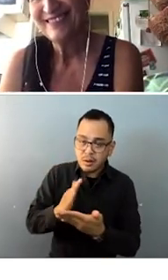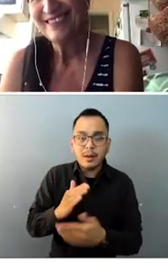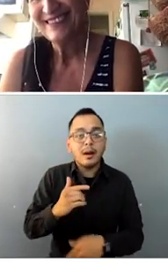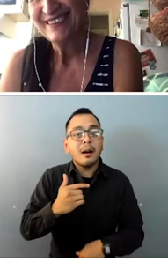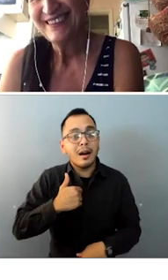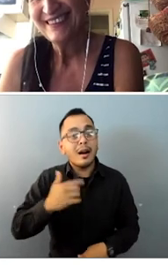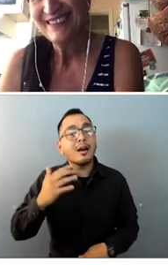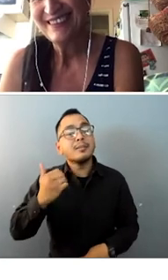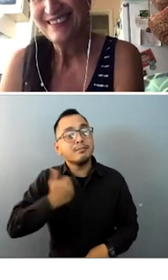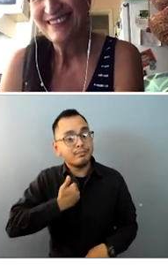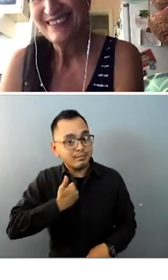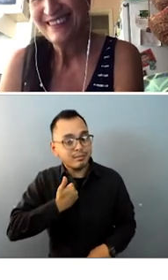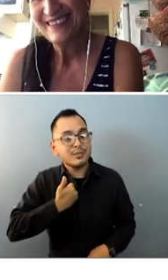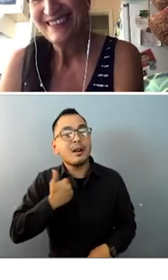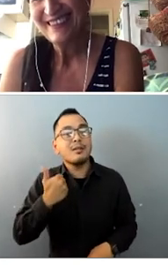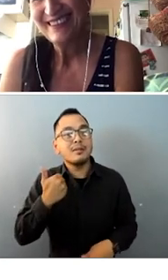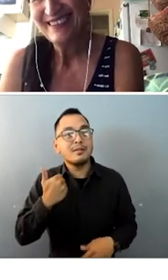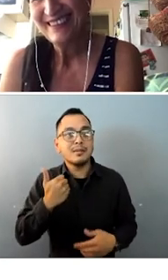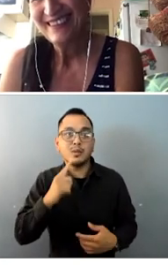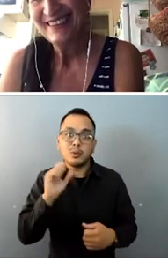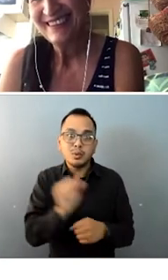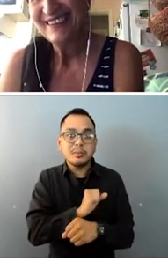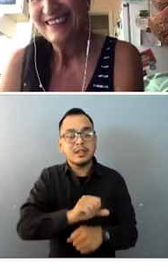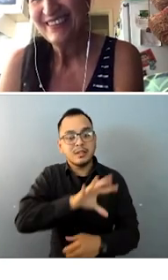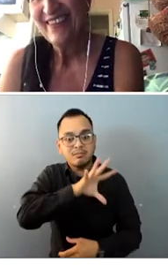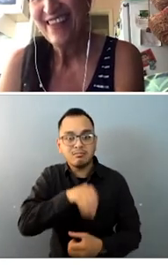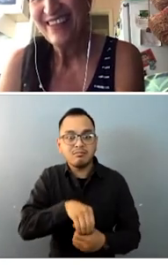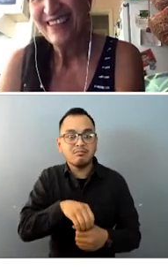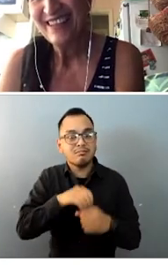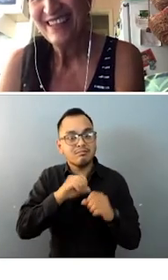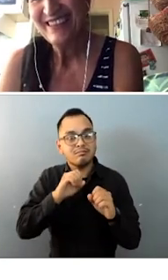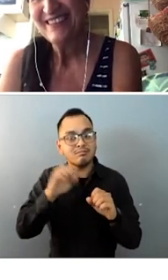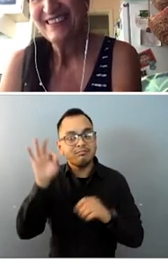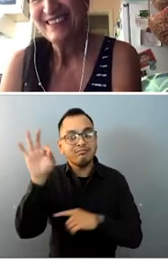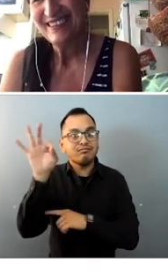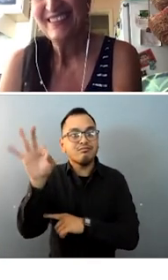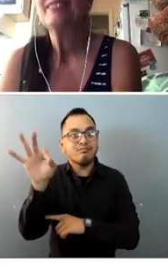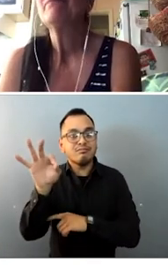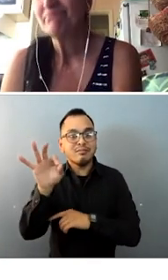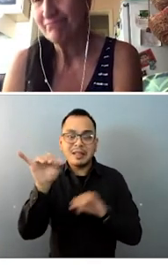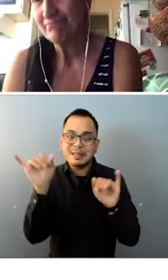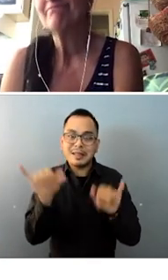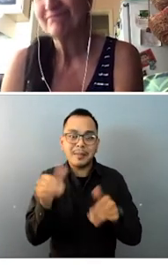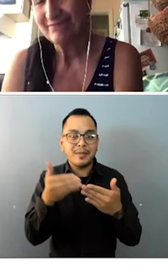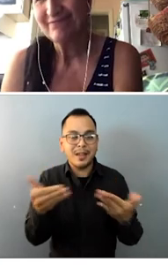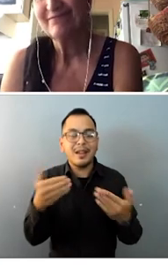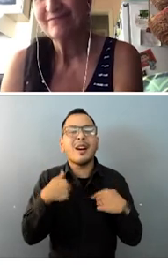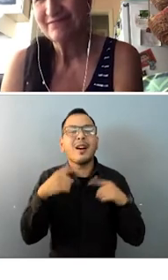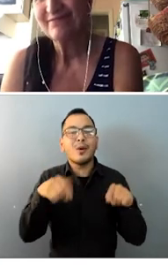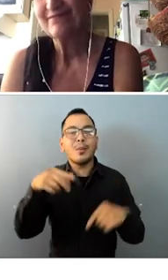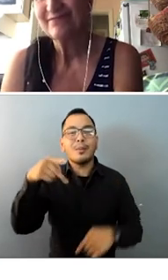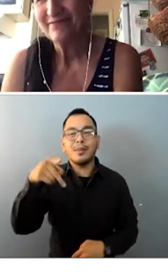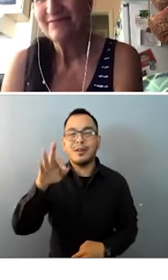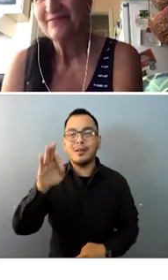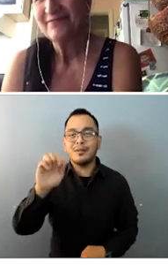I practice what I preach as a board member, and that's I often go to pflag.org. I mean, there